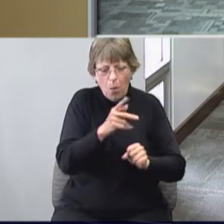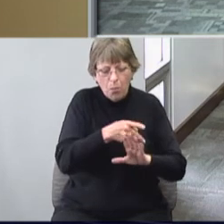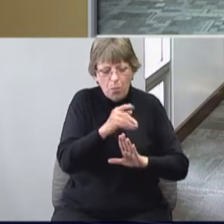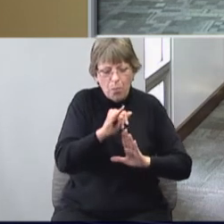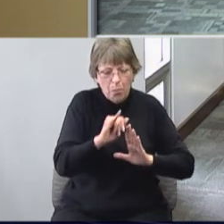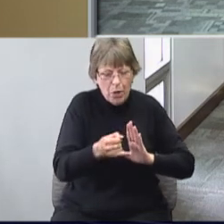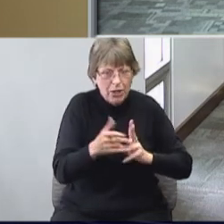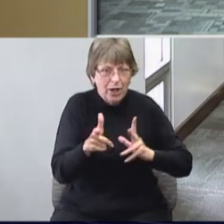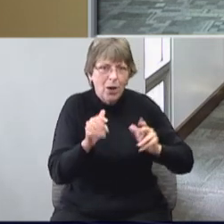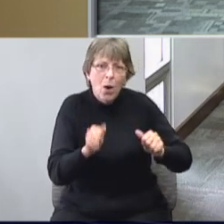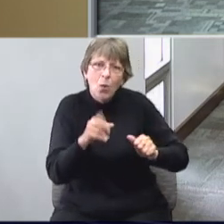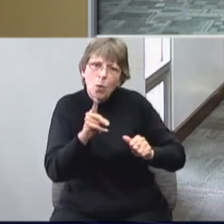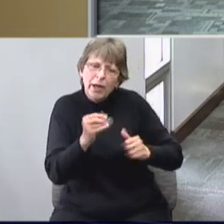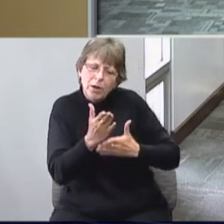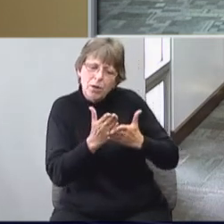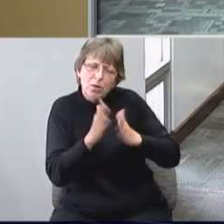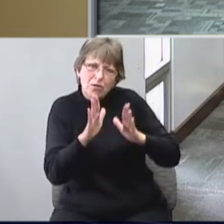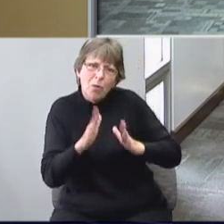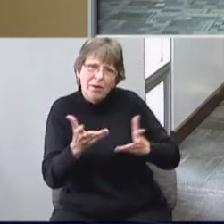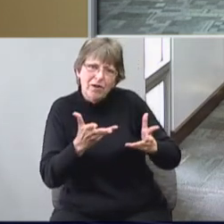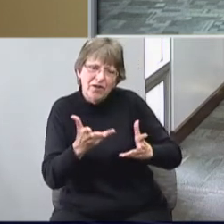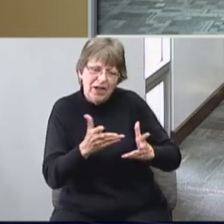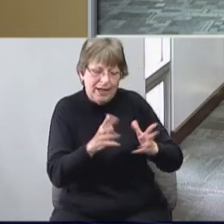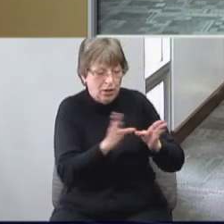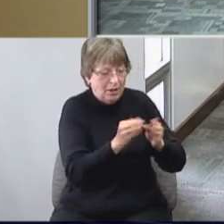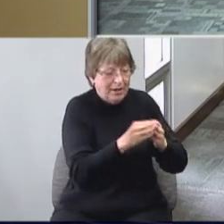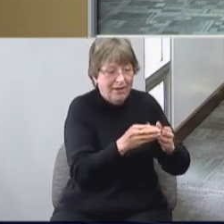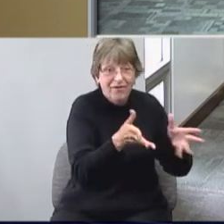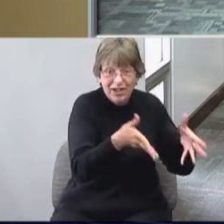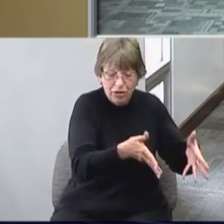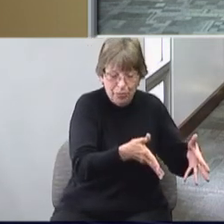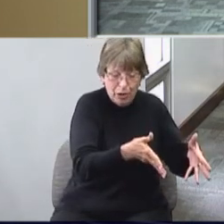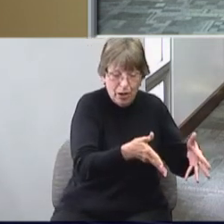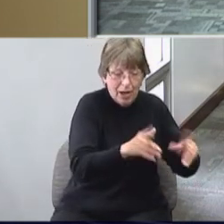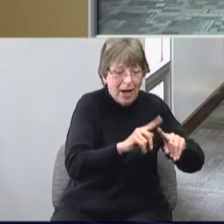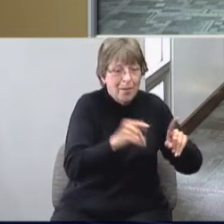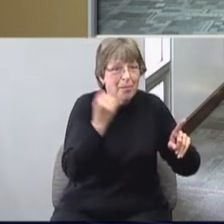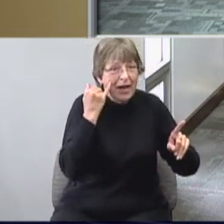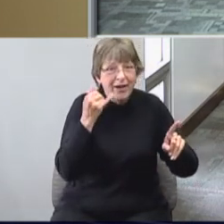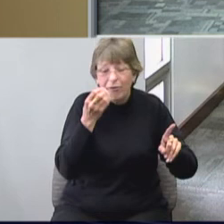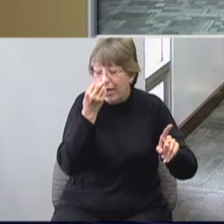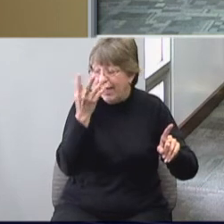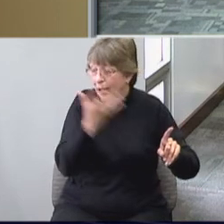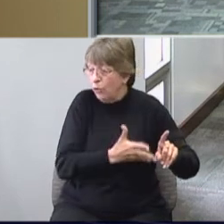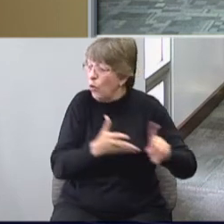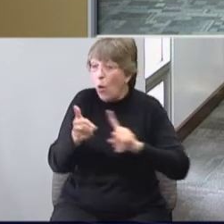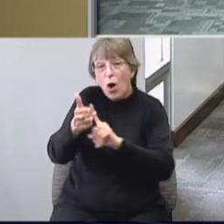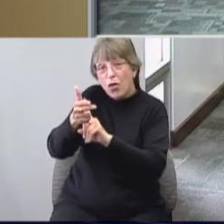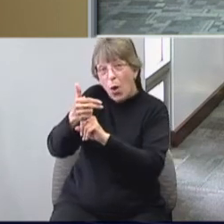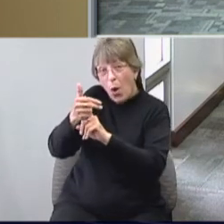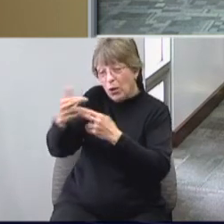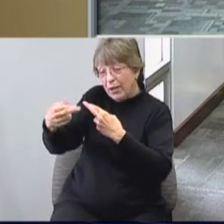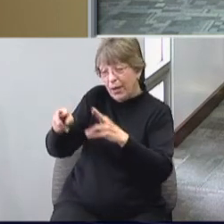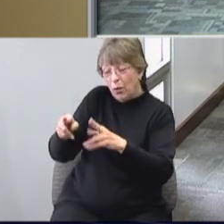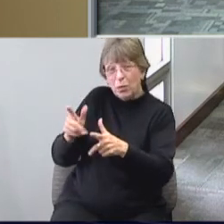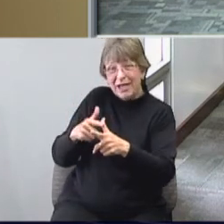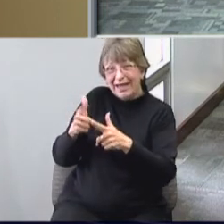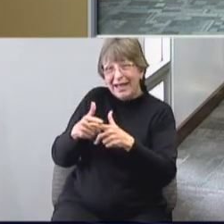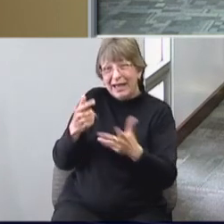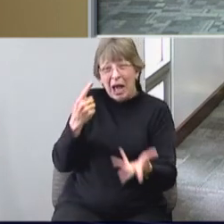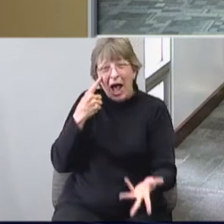some wonderful things on the convention side, but if we don't address the room piece of it, then I think we're negligent in terms